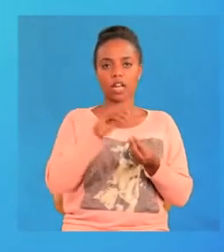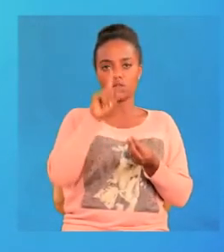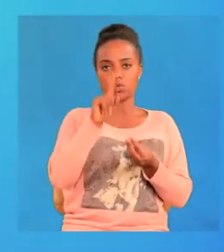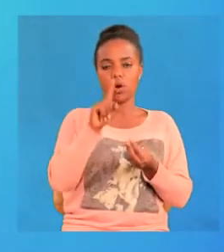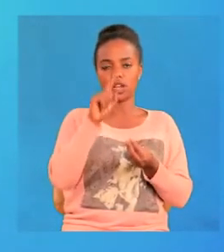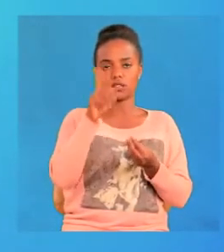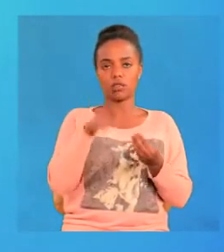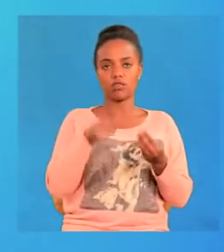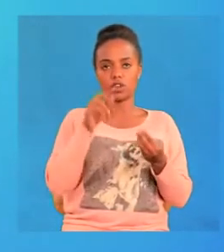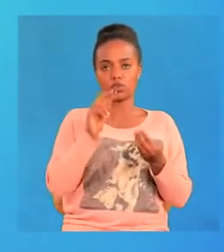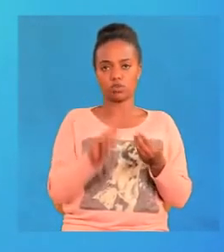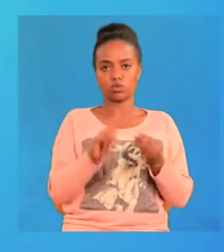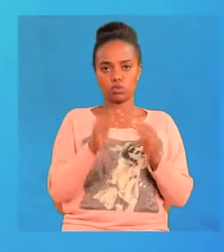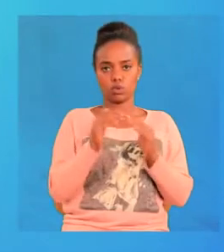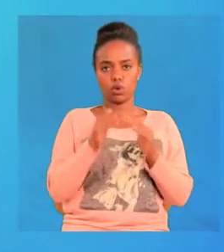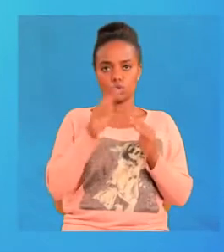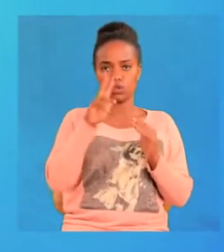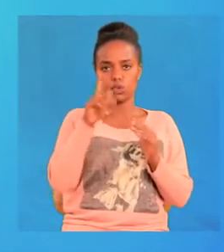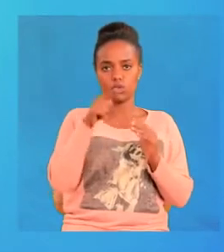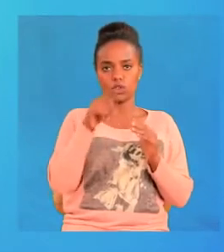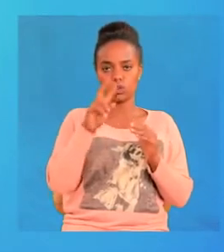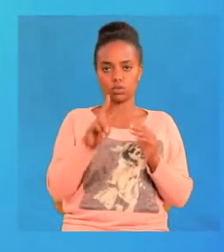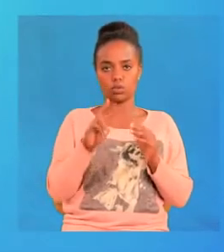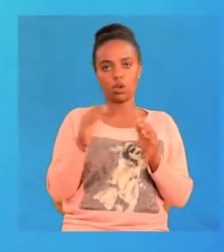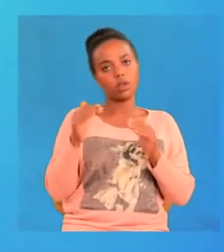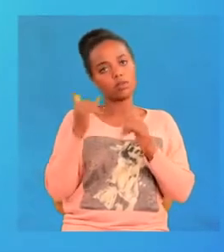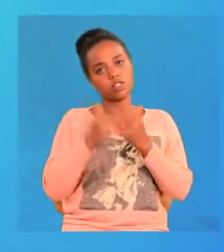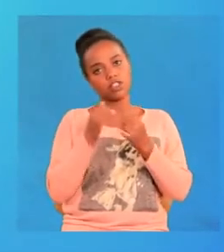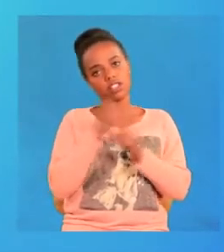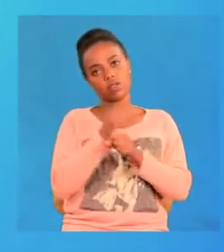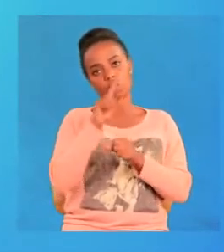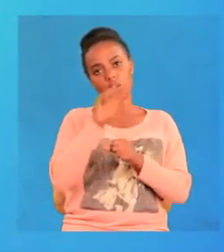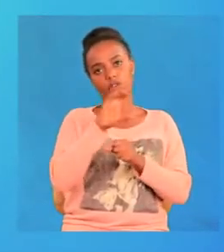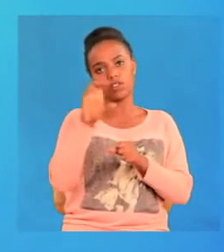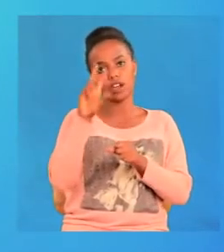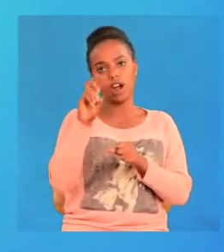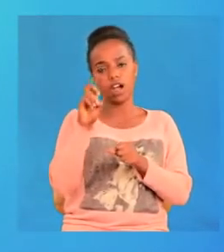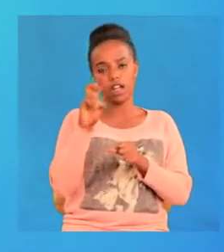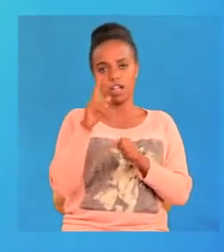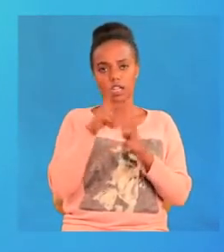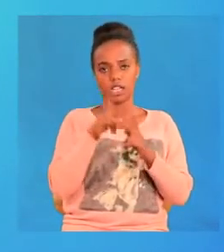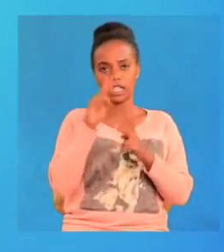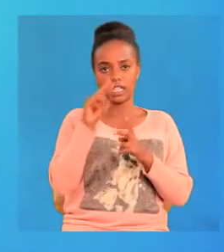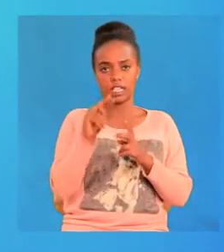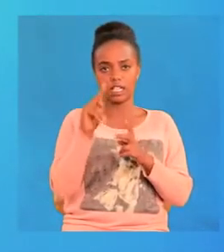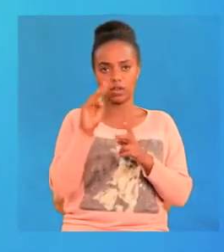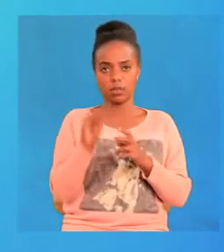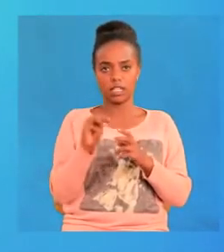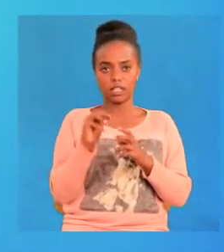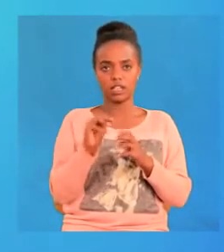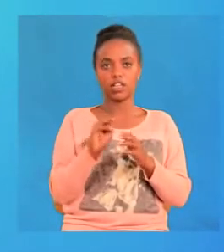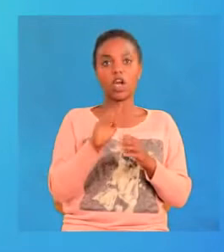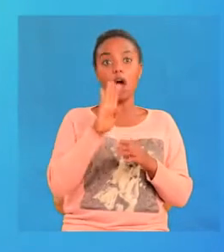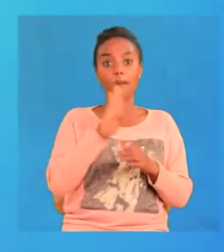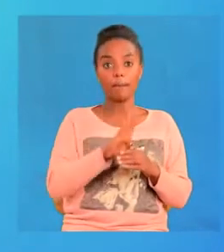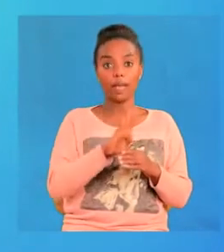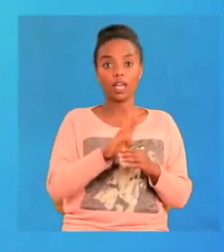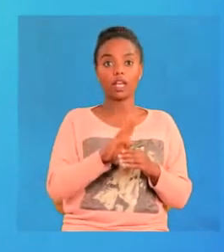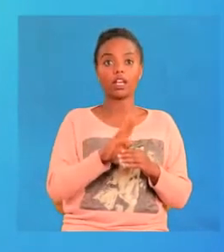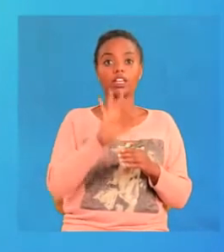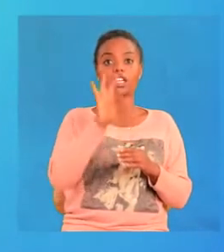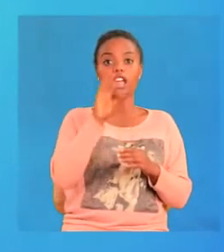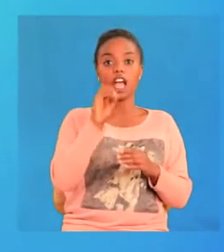120 km. And B travels distance of, its speed is 90 km per